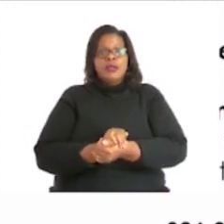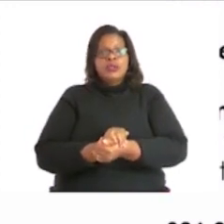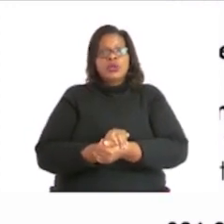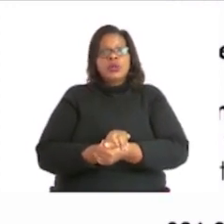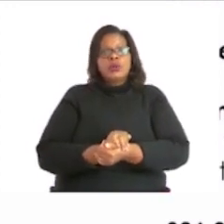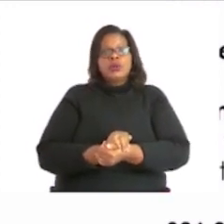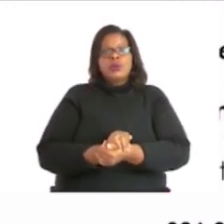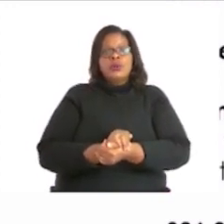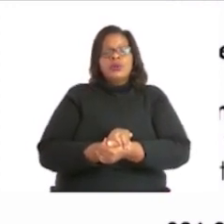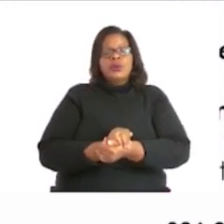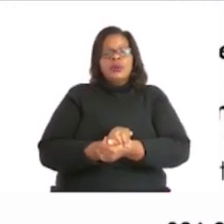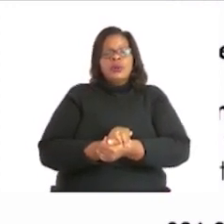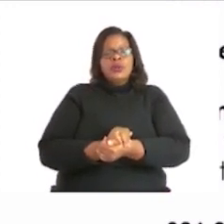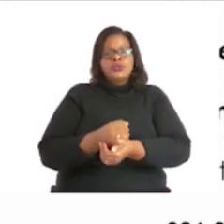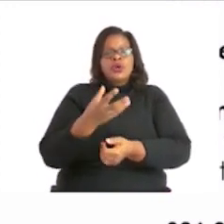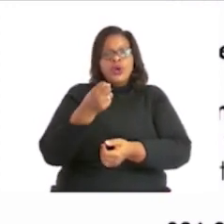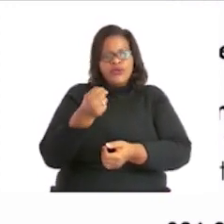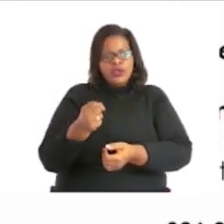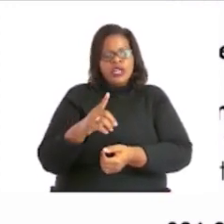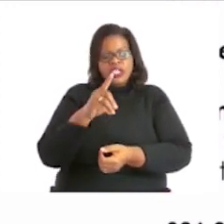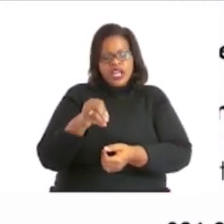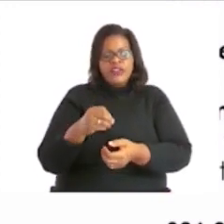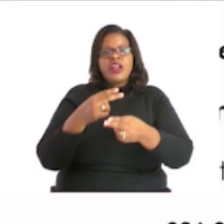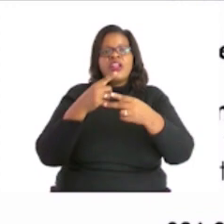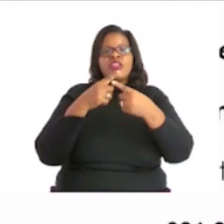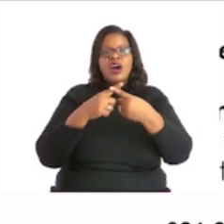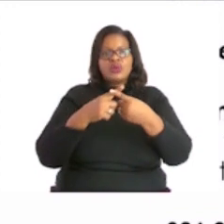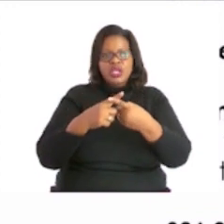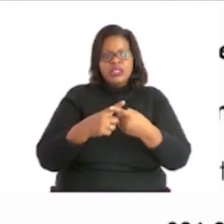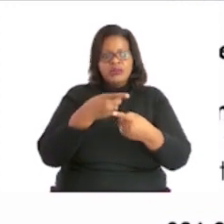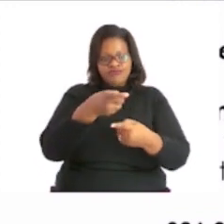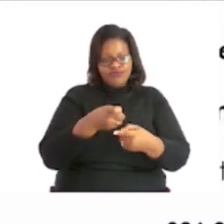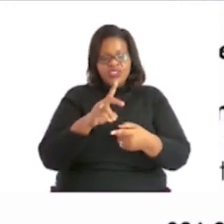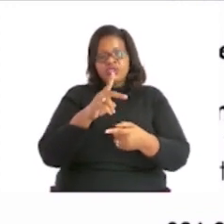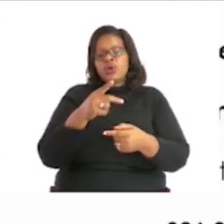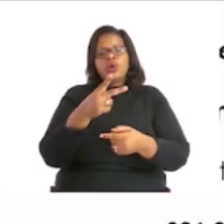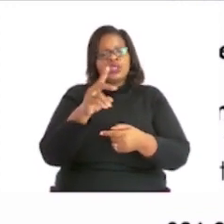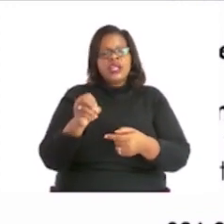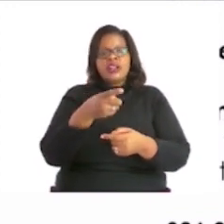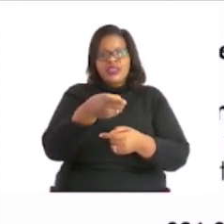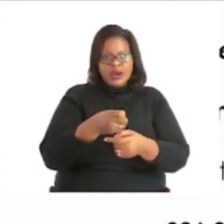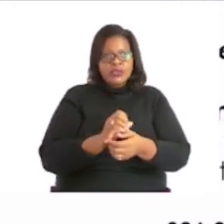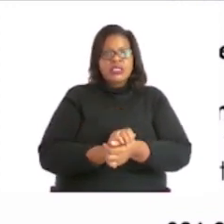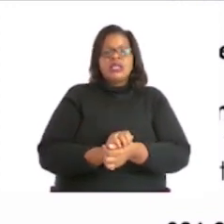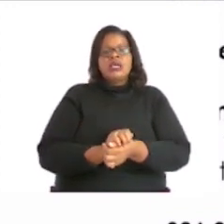10,000. We take the 10,000, we multiply it with the 9, and the value is